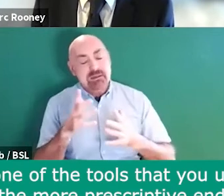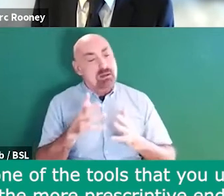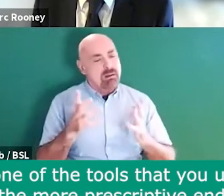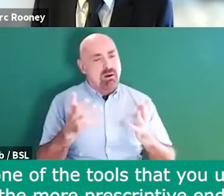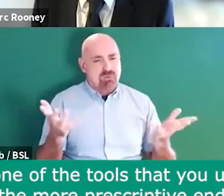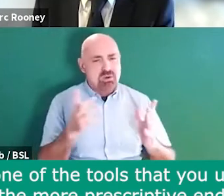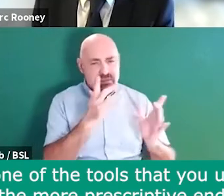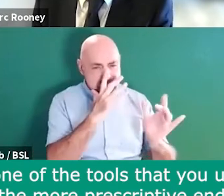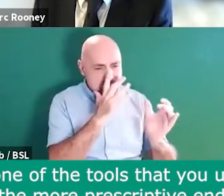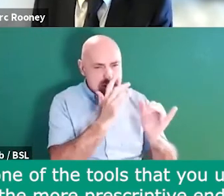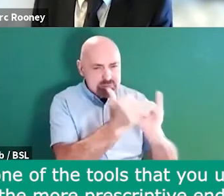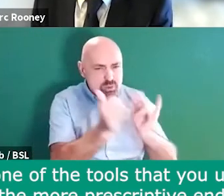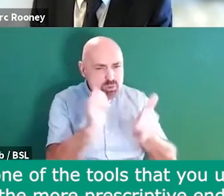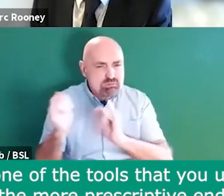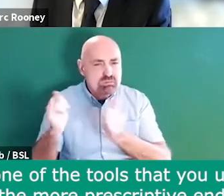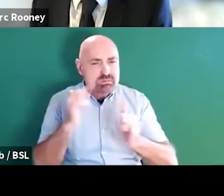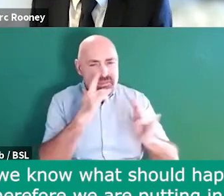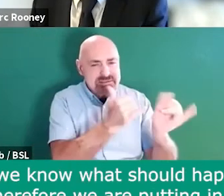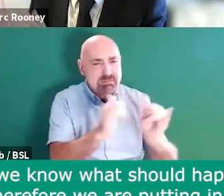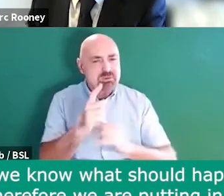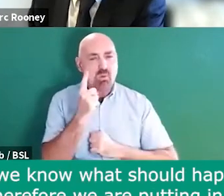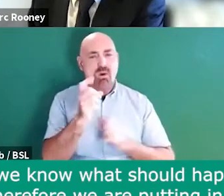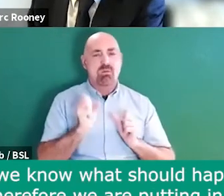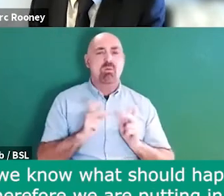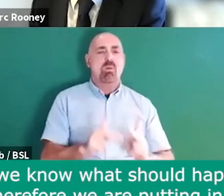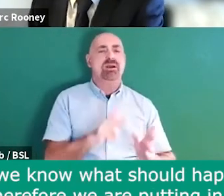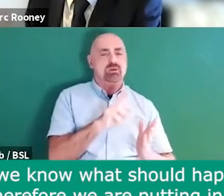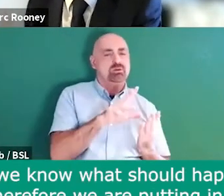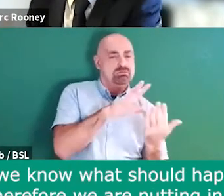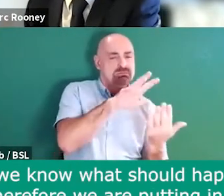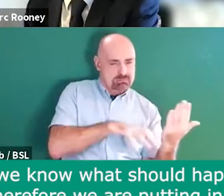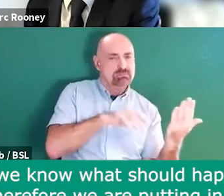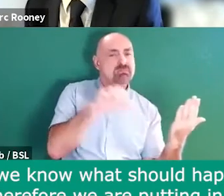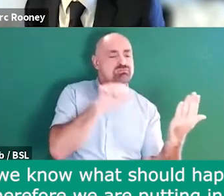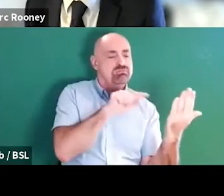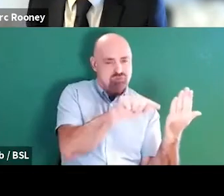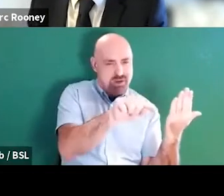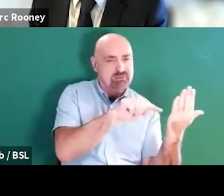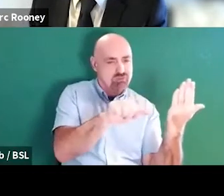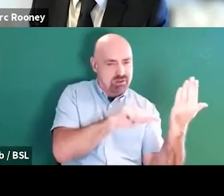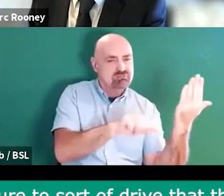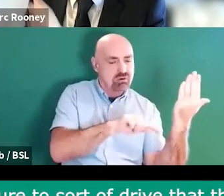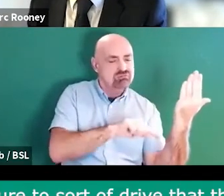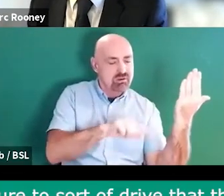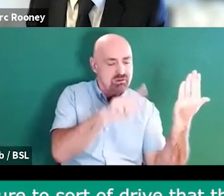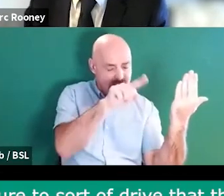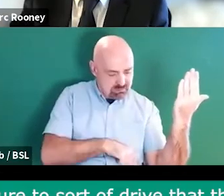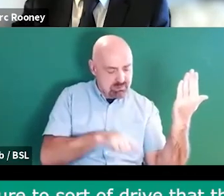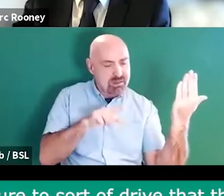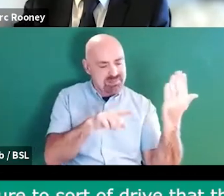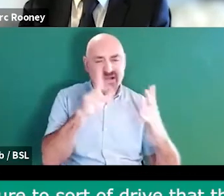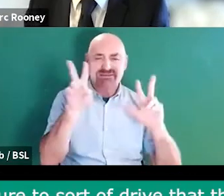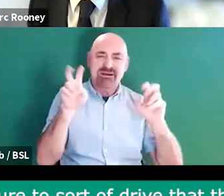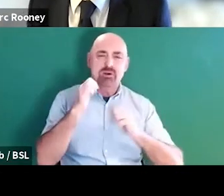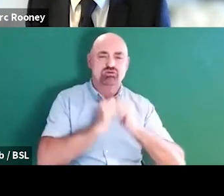you use to sort of at the more prescriptive ends, like, you know, we know what should happen, and therefore we are putting in place a structure to sort of